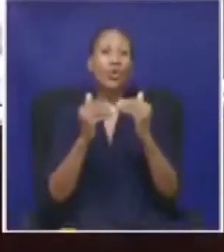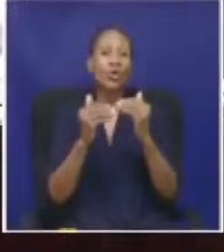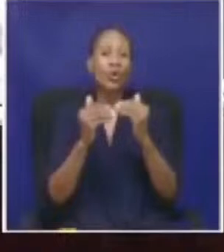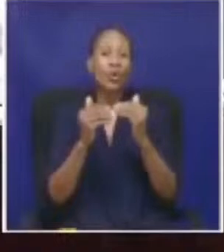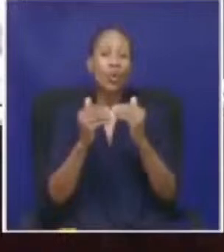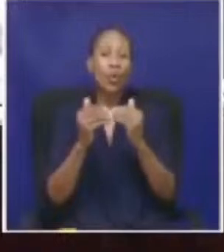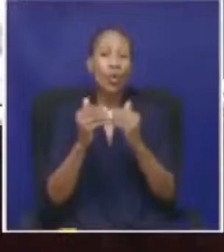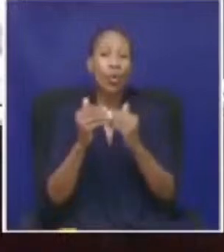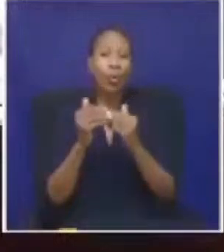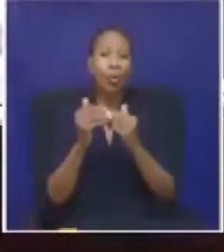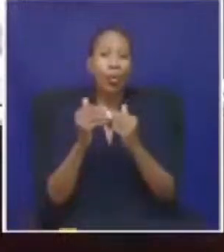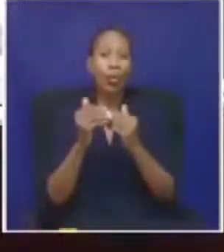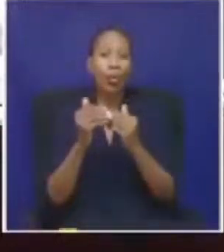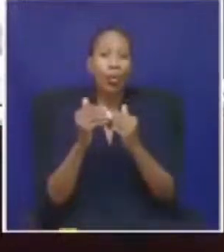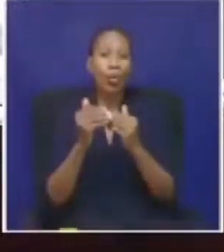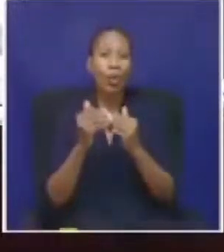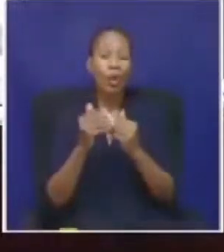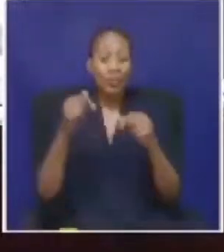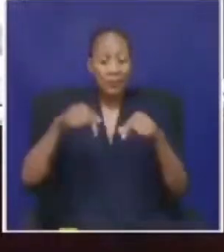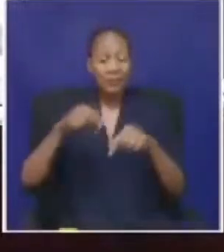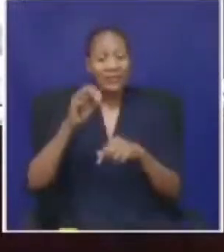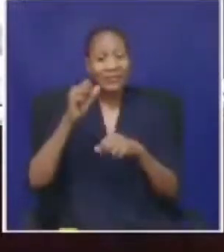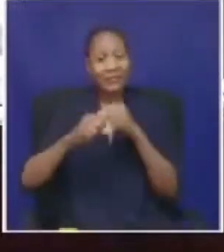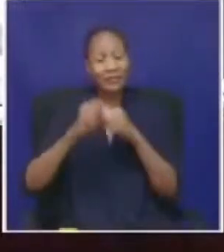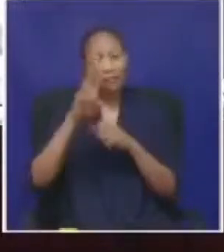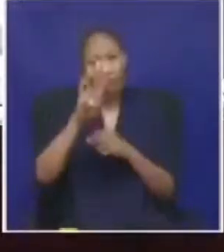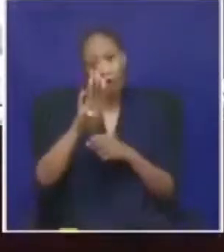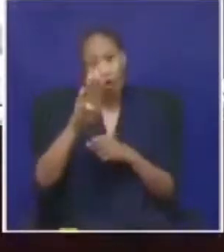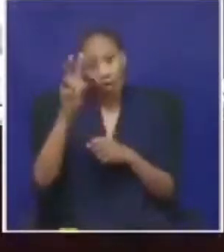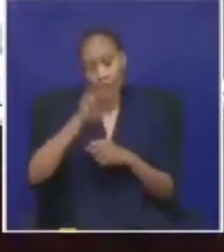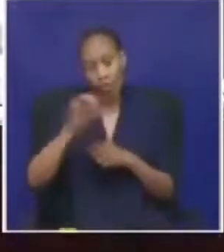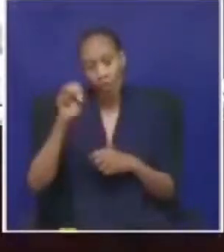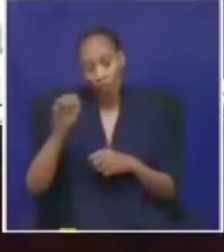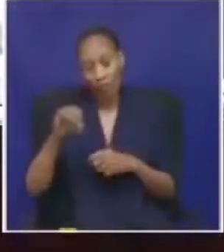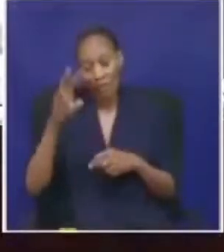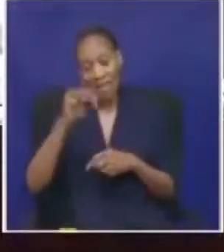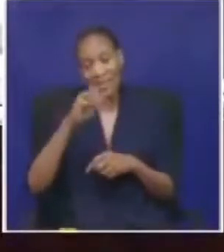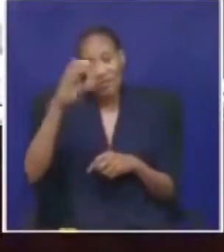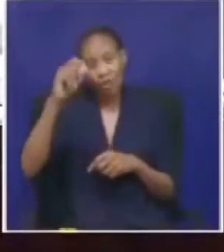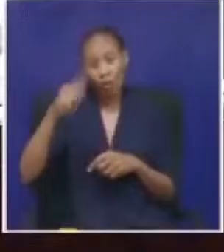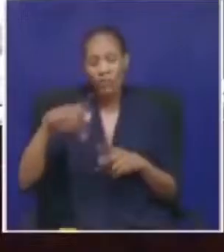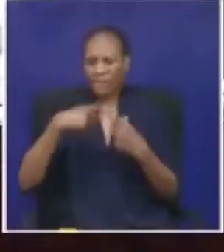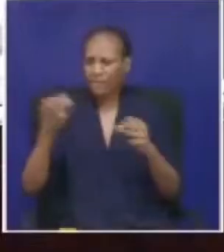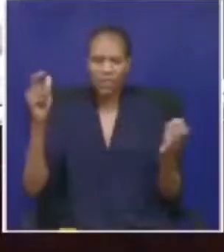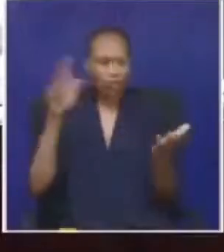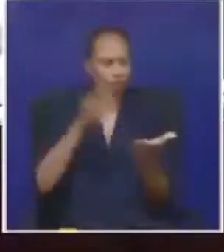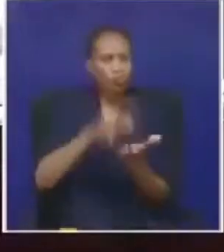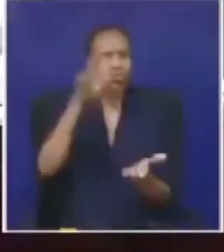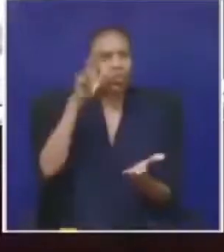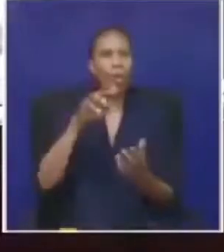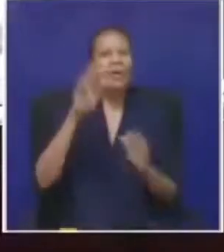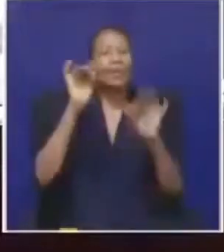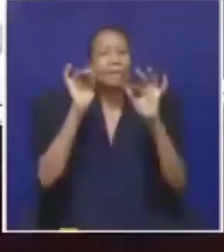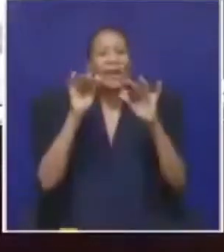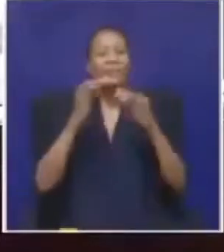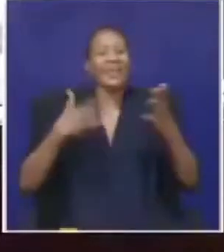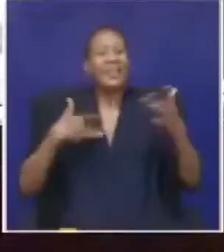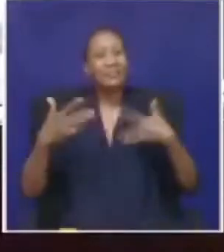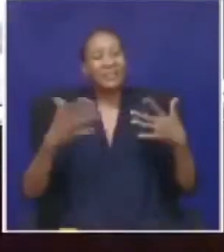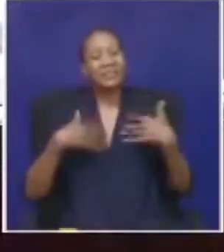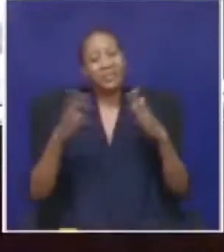public service. On the 4th of November this year, the NCOP passed the Public